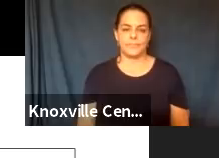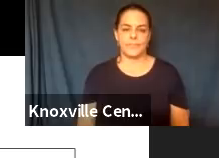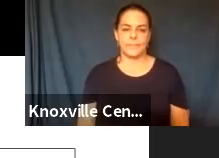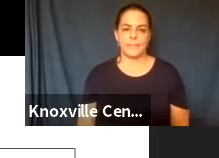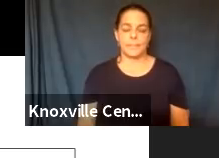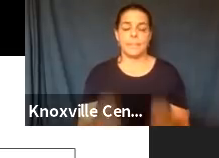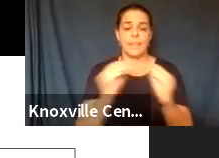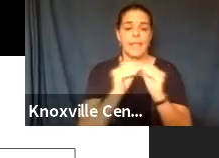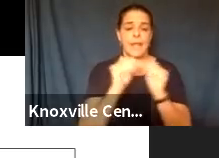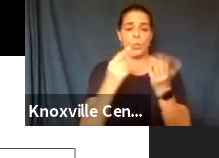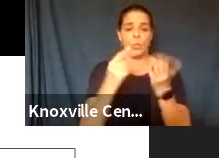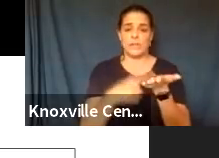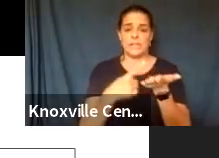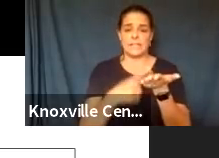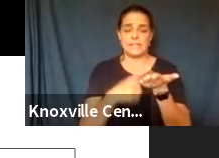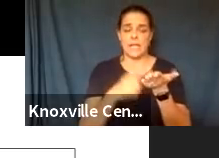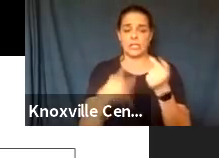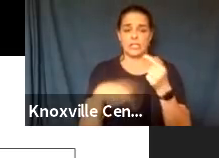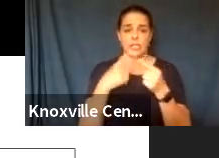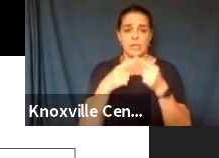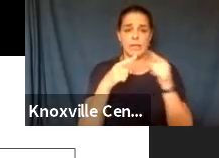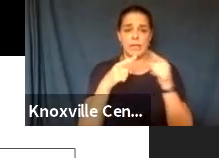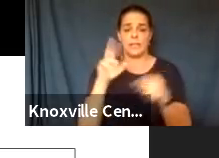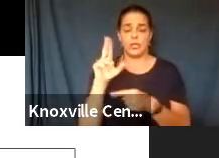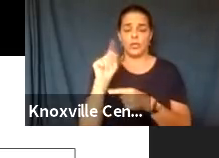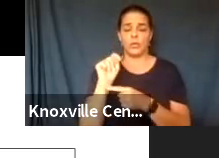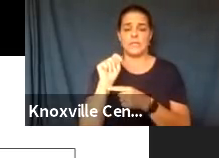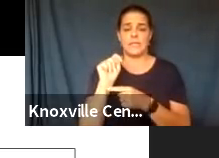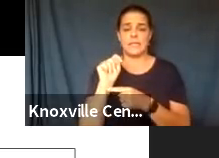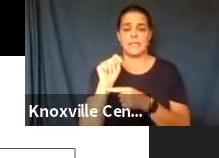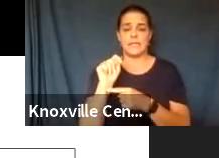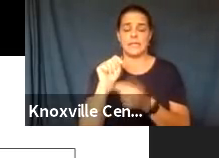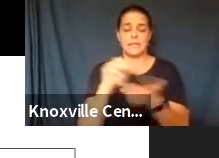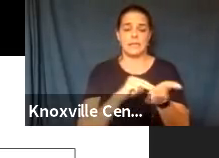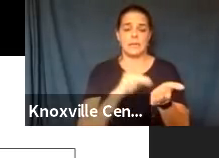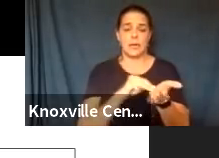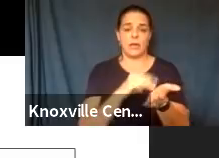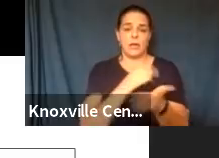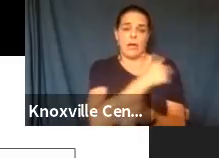Any other discussion on the UT data update?